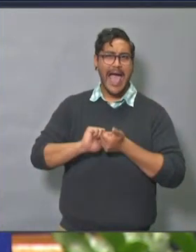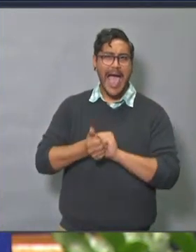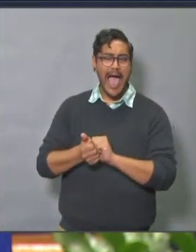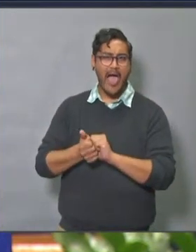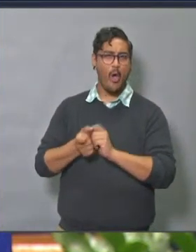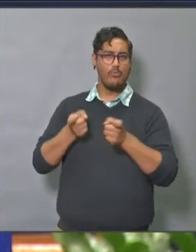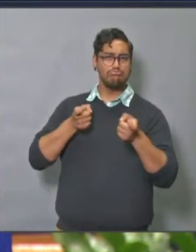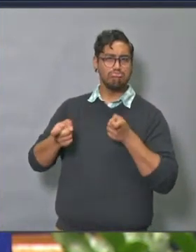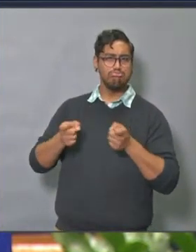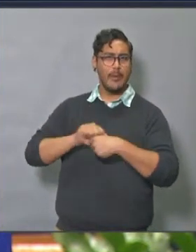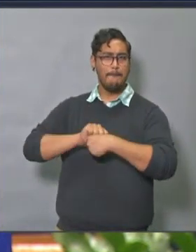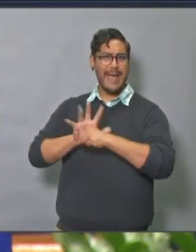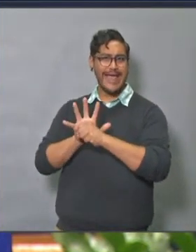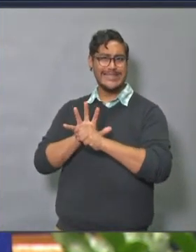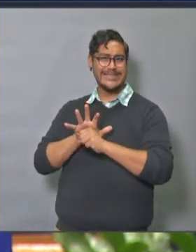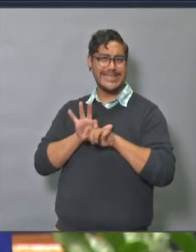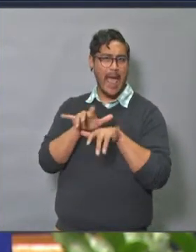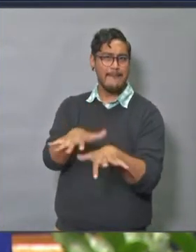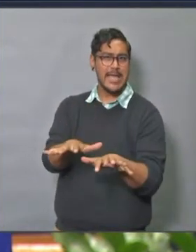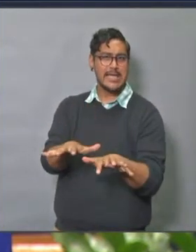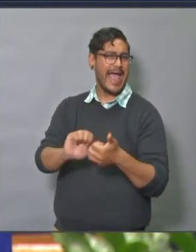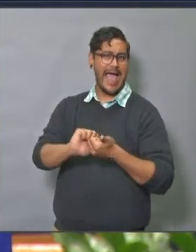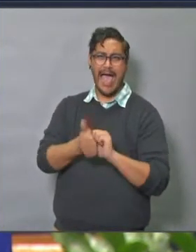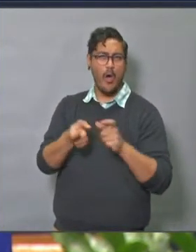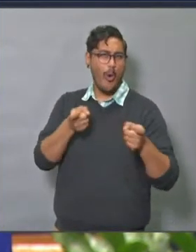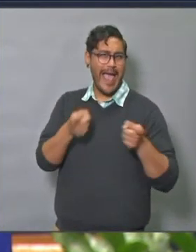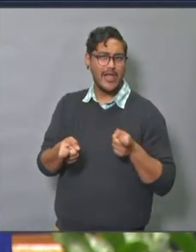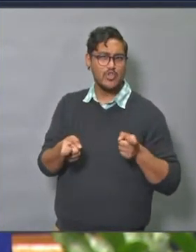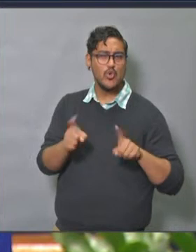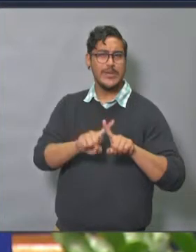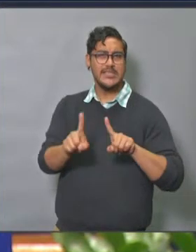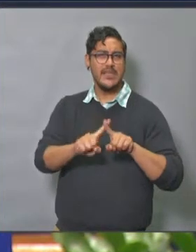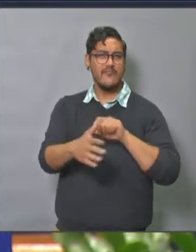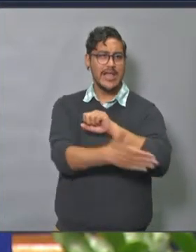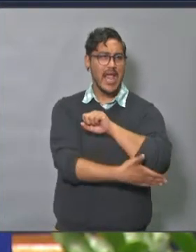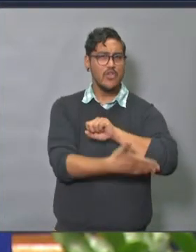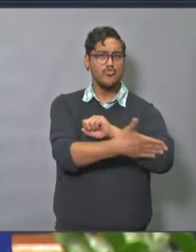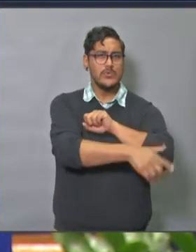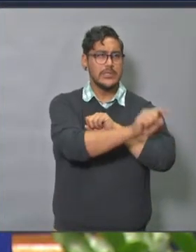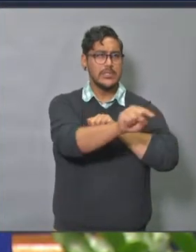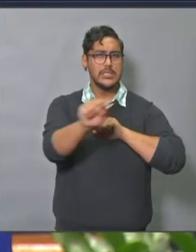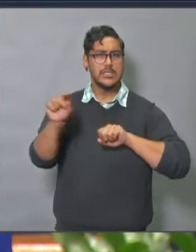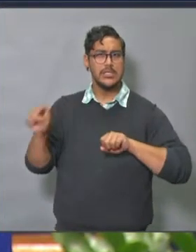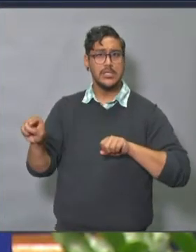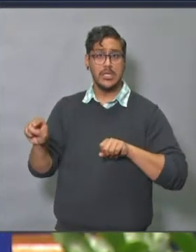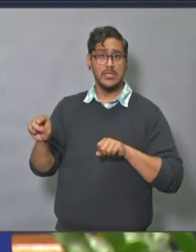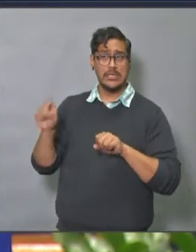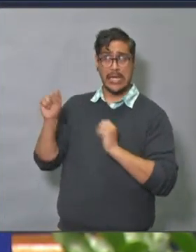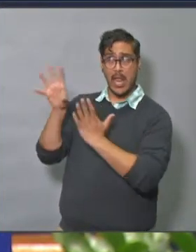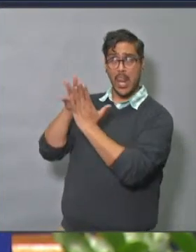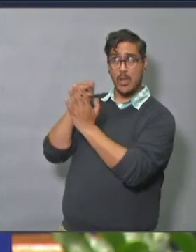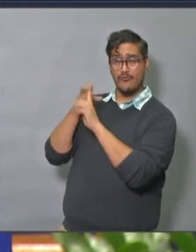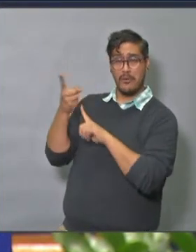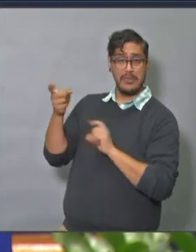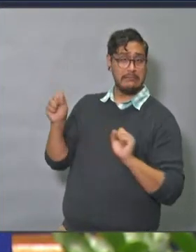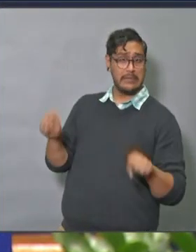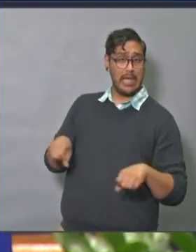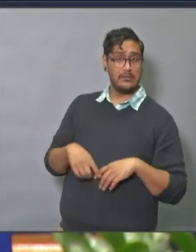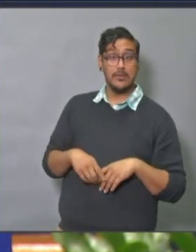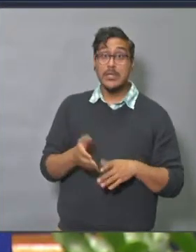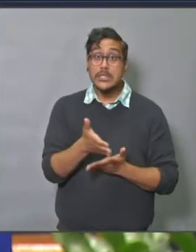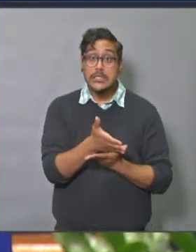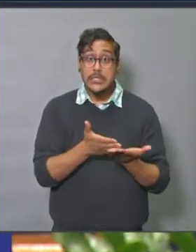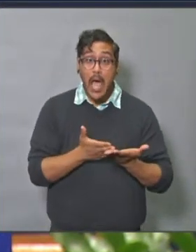countries versus others, because I think there are many different strategies that can be used. We've used some successfully